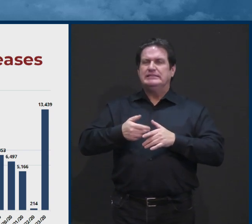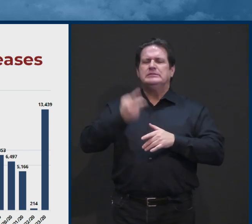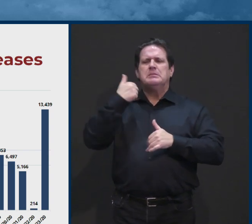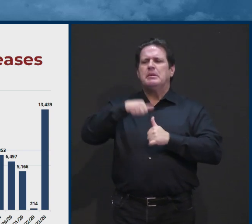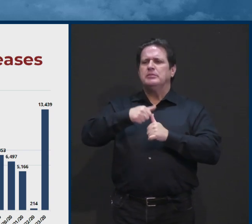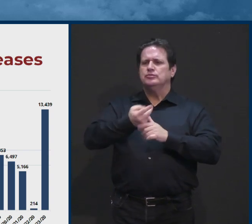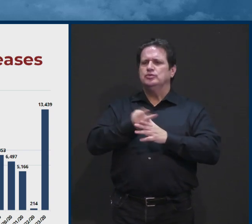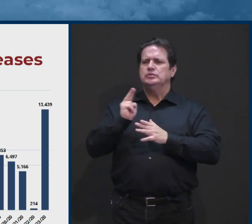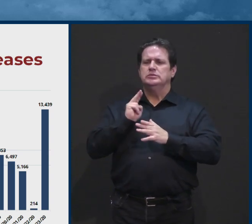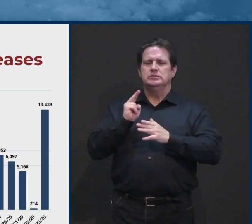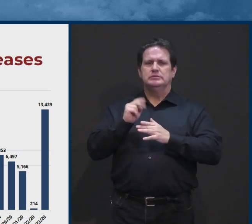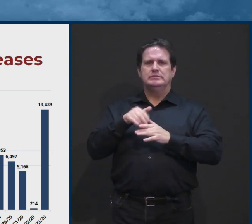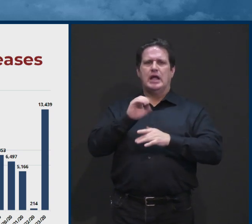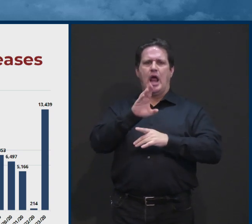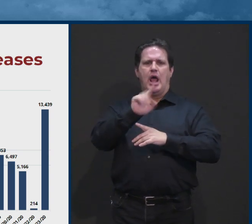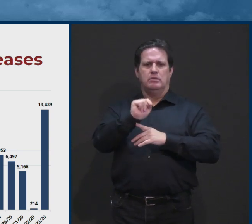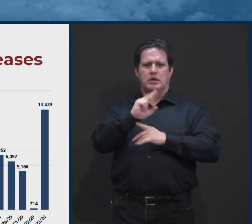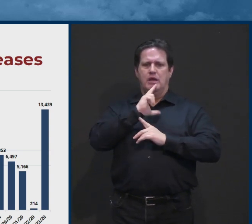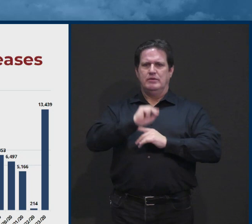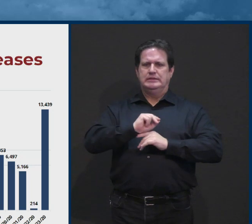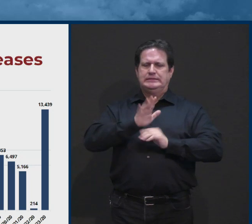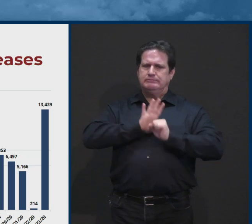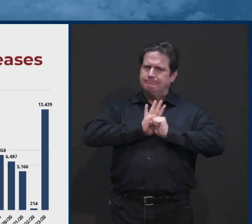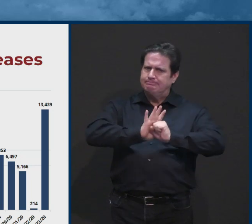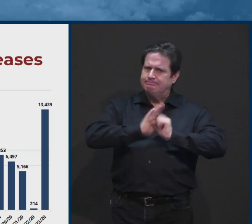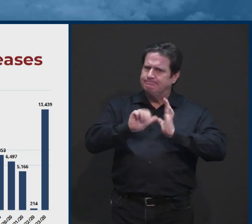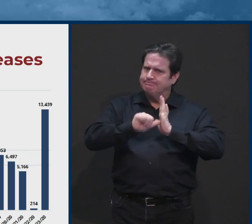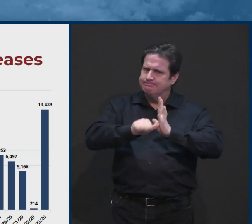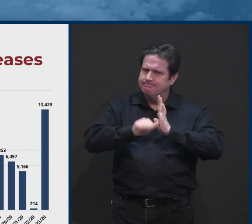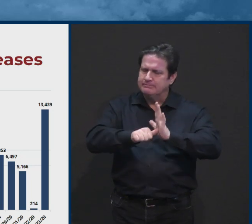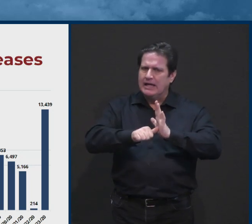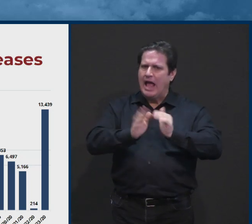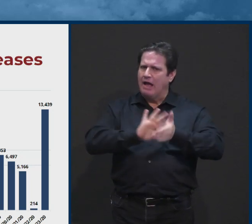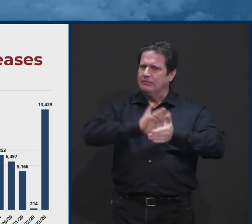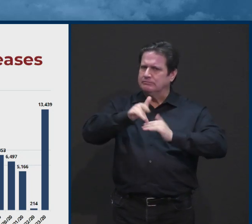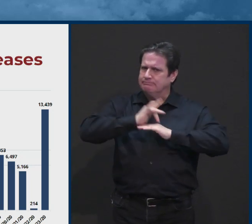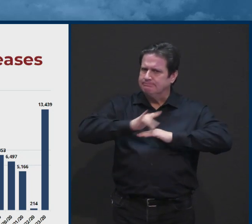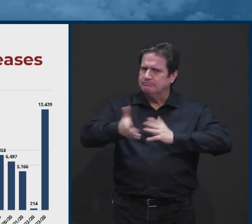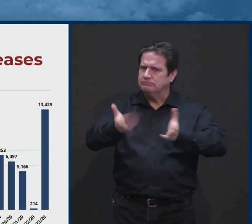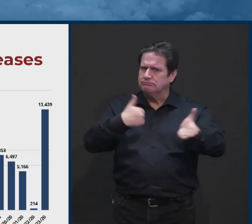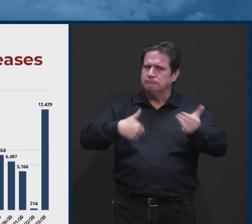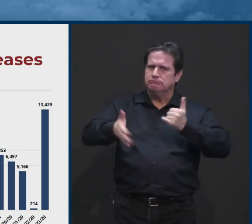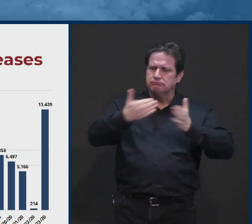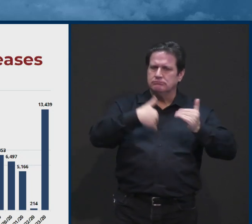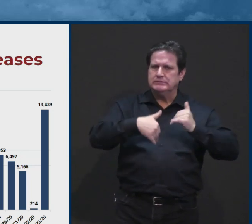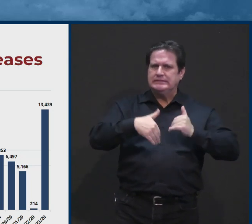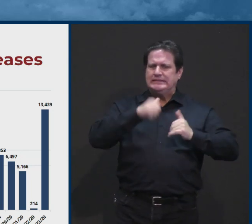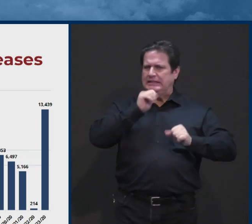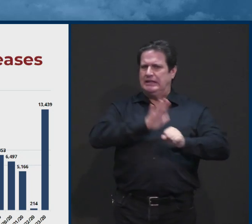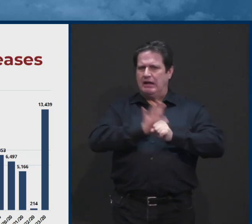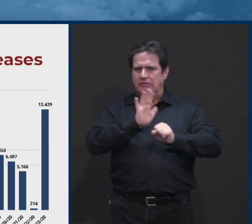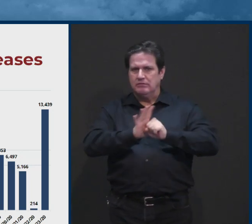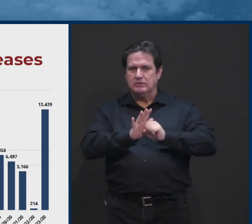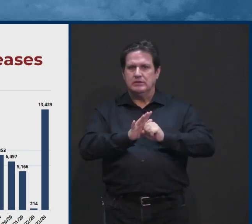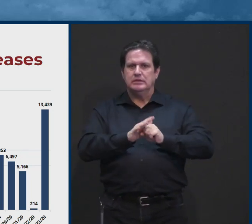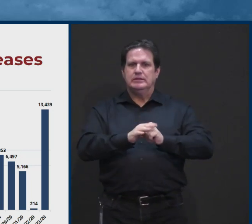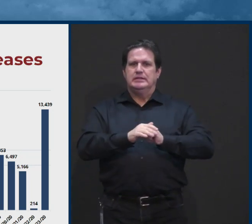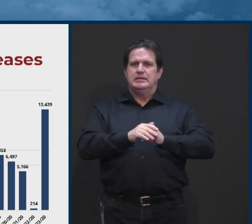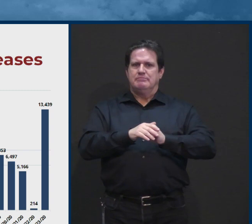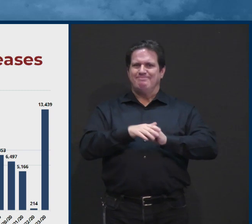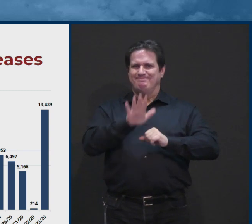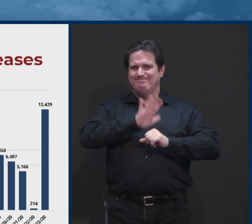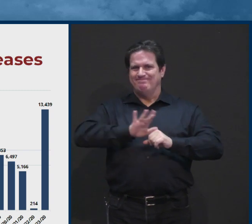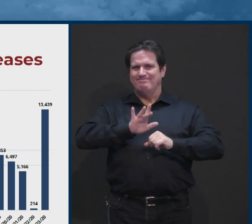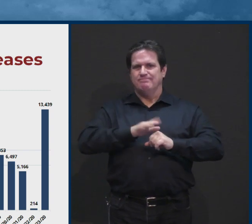remember I think it was late October, early November, we were stressing people. We had capacity at the sites. We didn't think we were getting enough people to get tested. We were hovering right